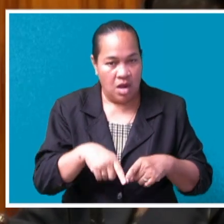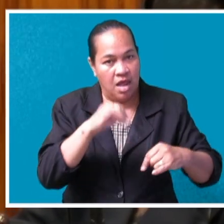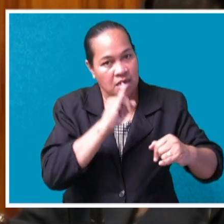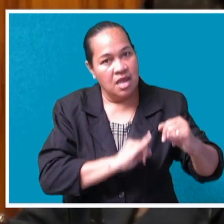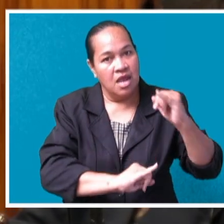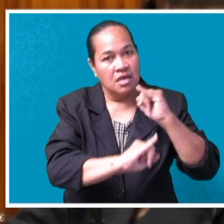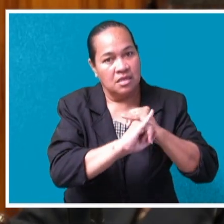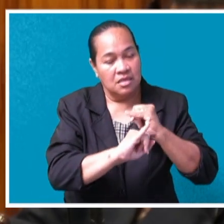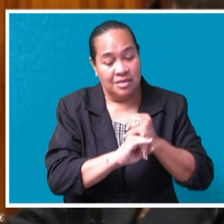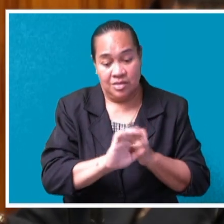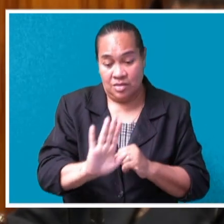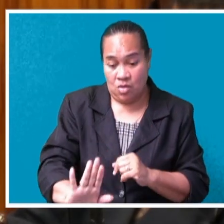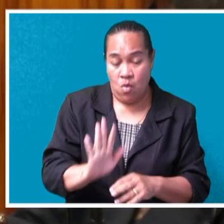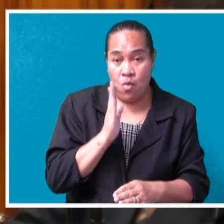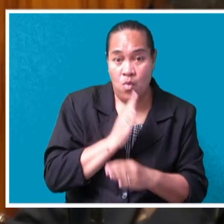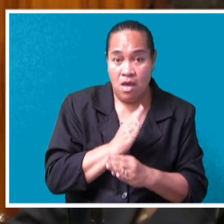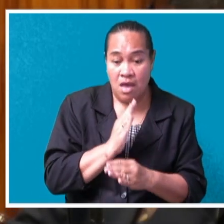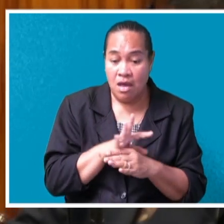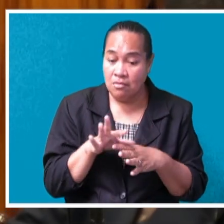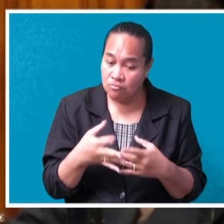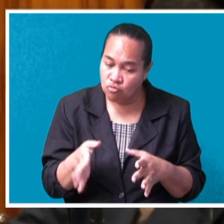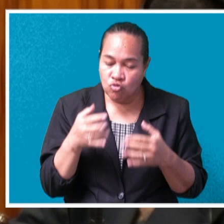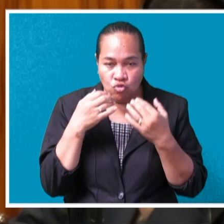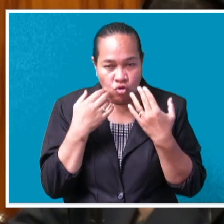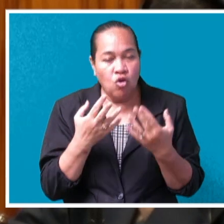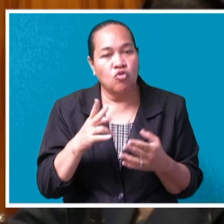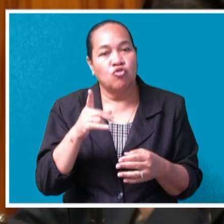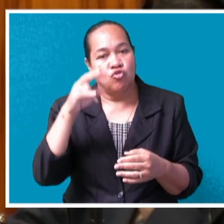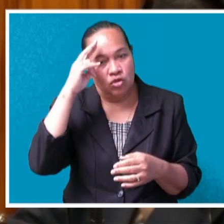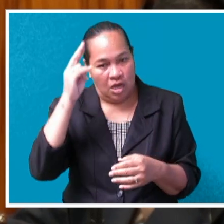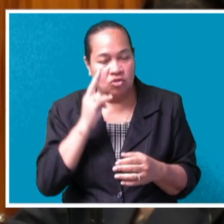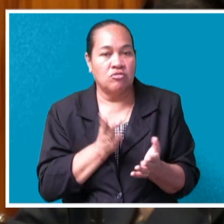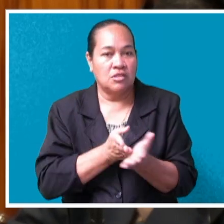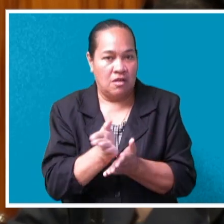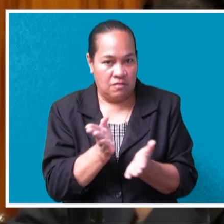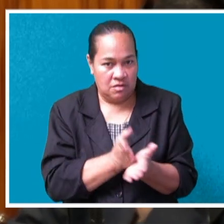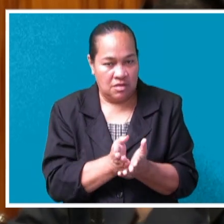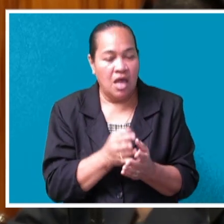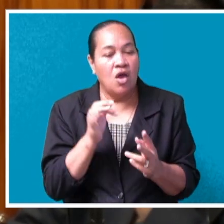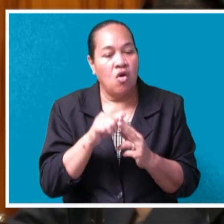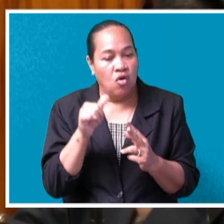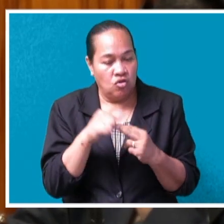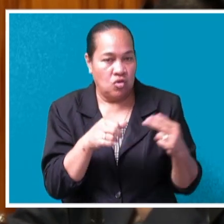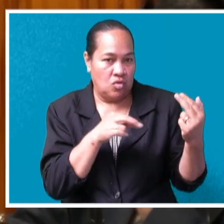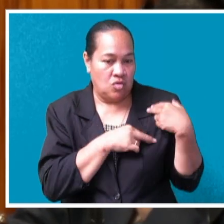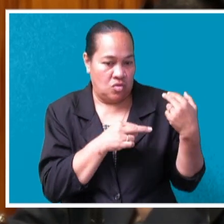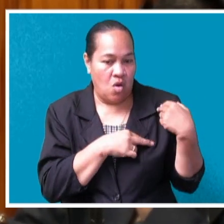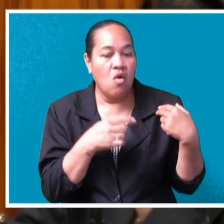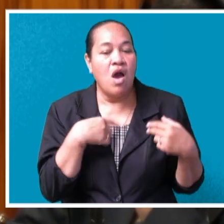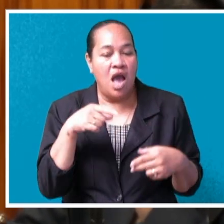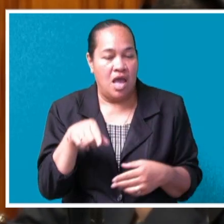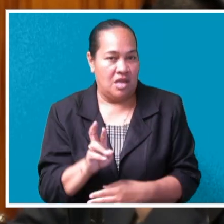work reflects a commitment to national service and to the responsibilities that come with representing Fiji